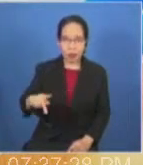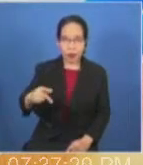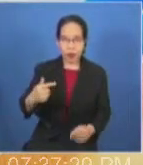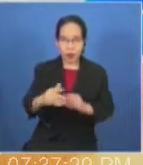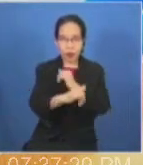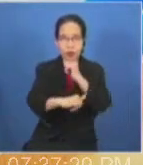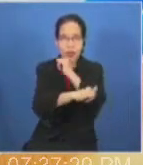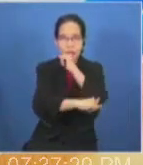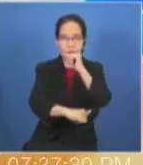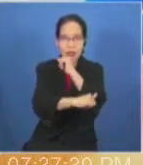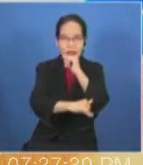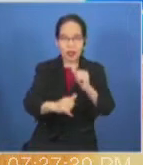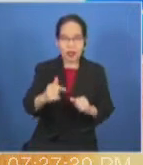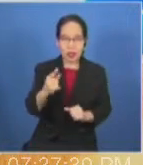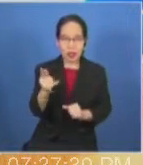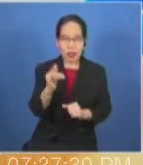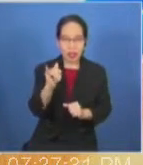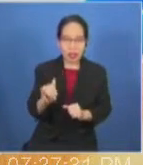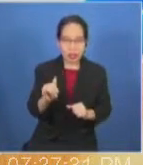App Gallery